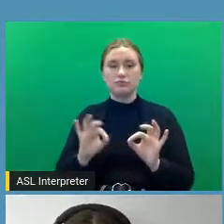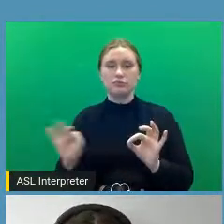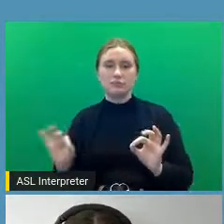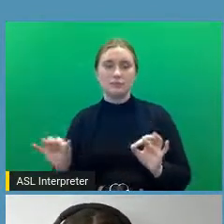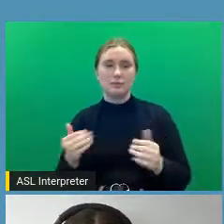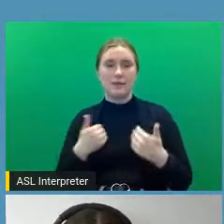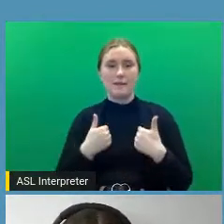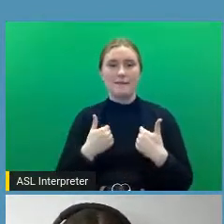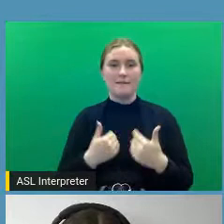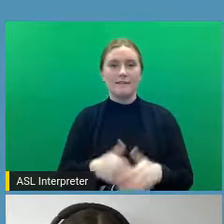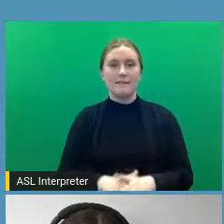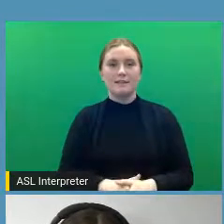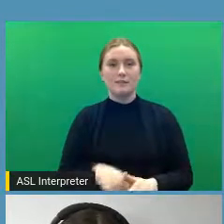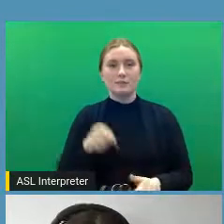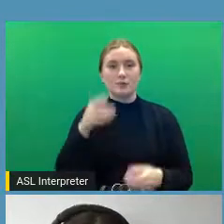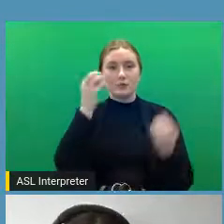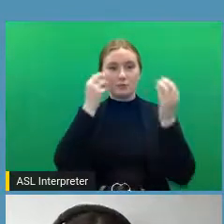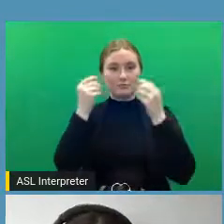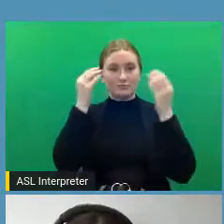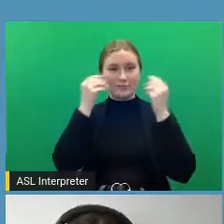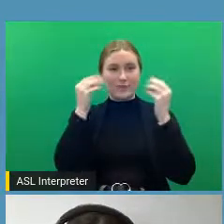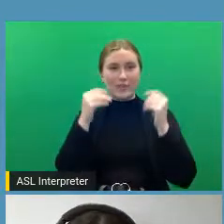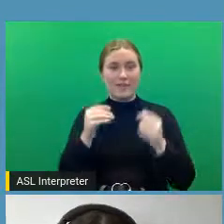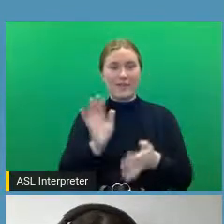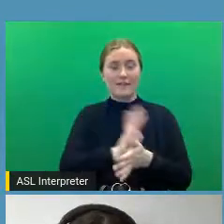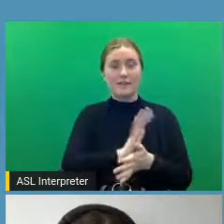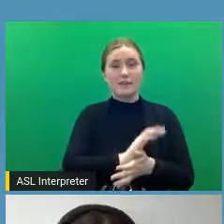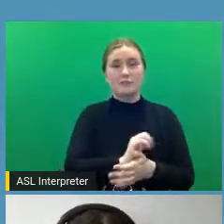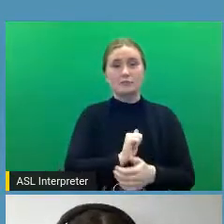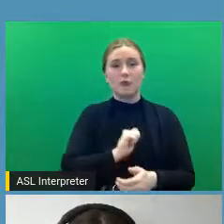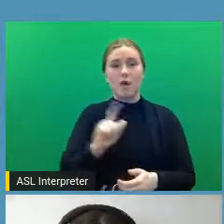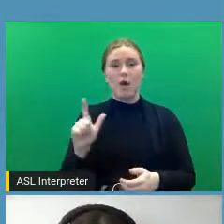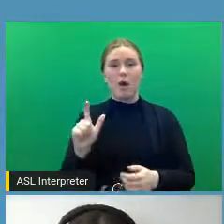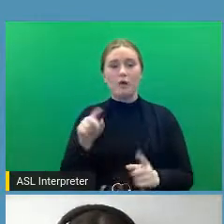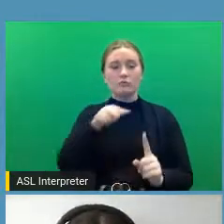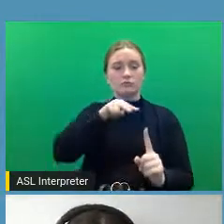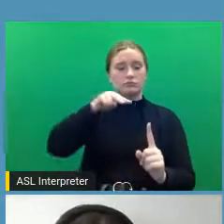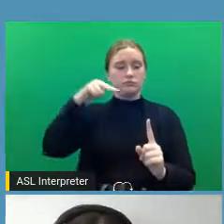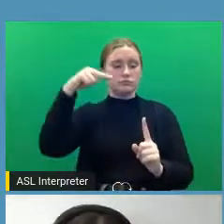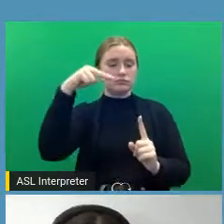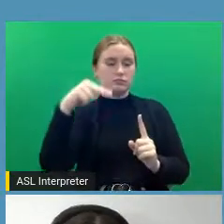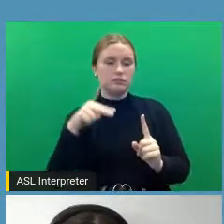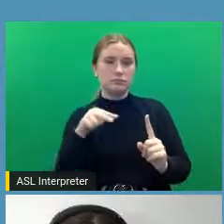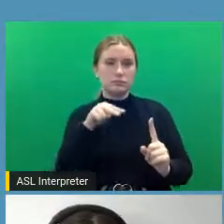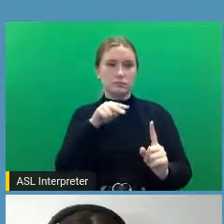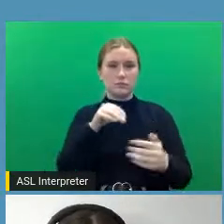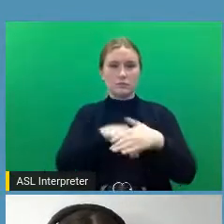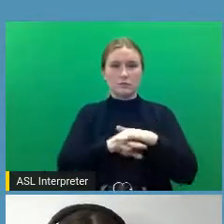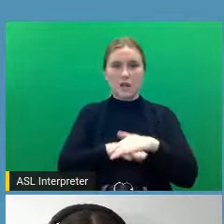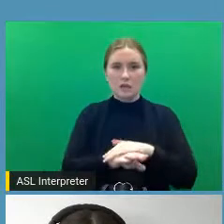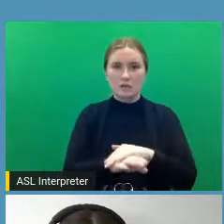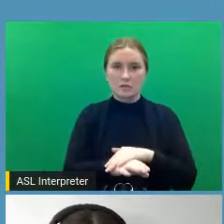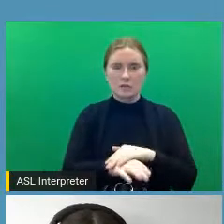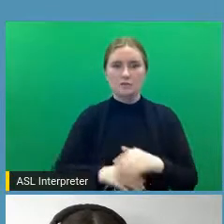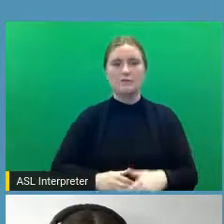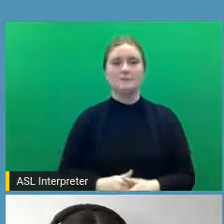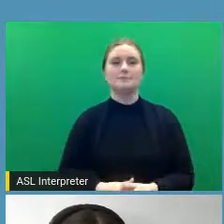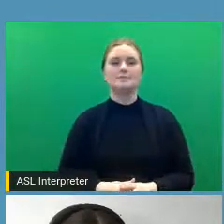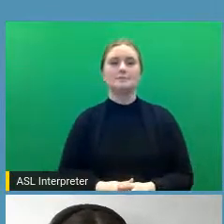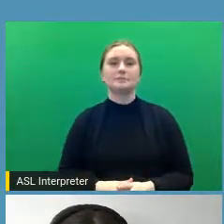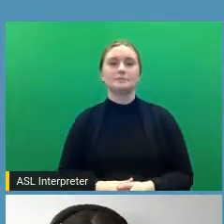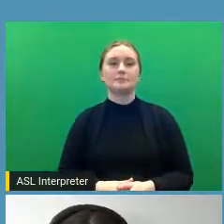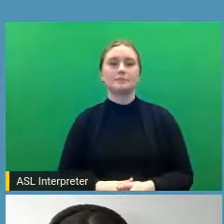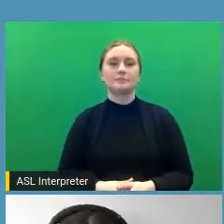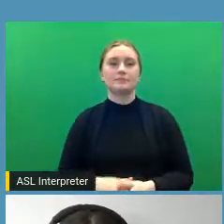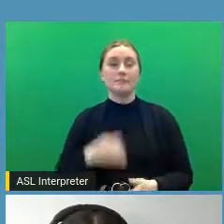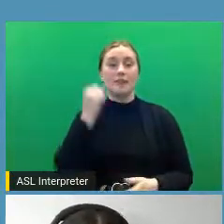are thinking about that video from all of these different points of access. And so